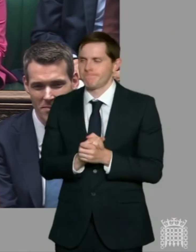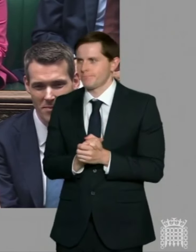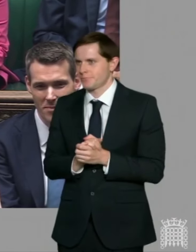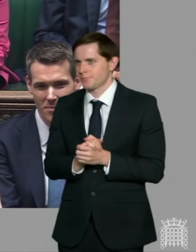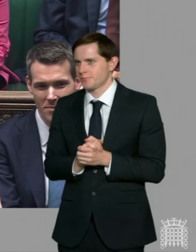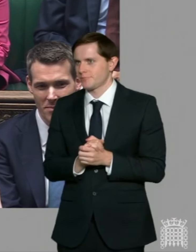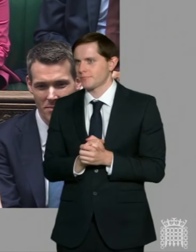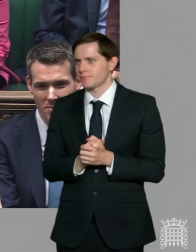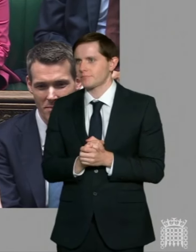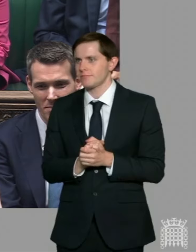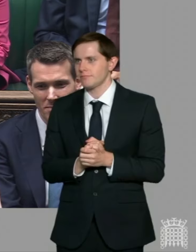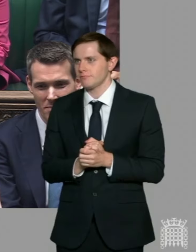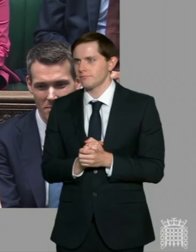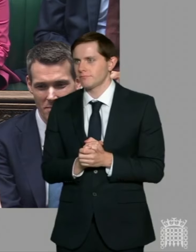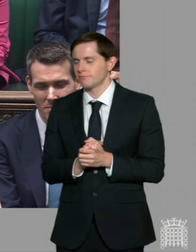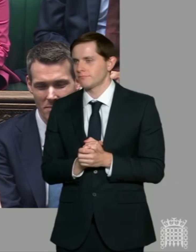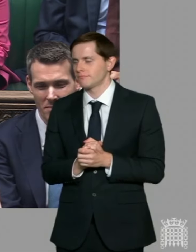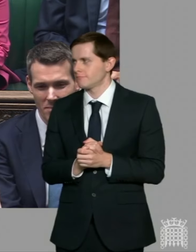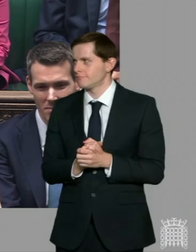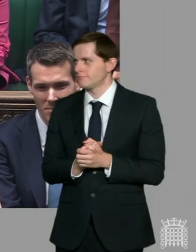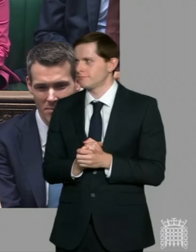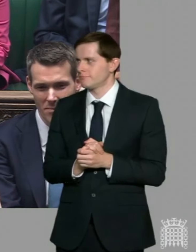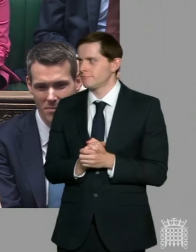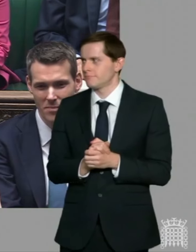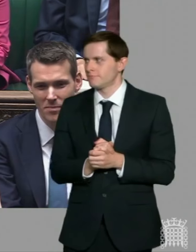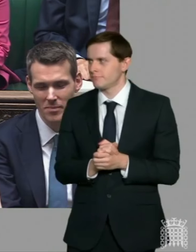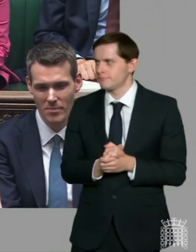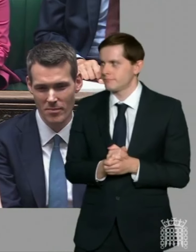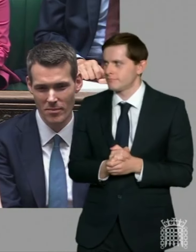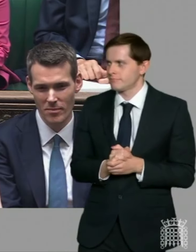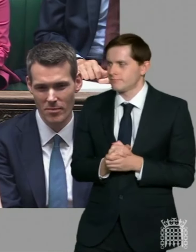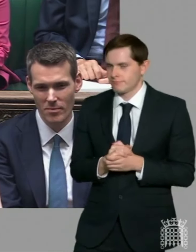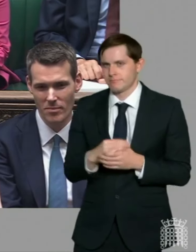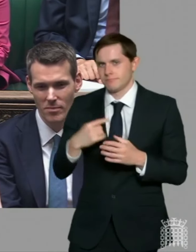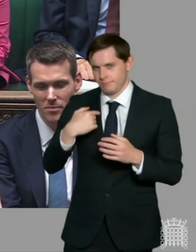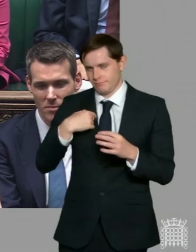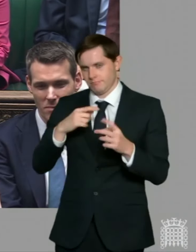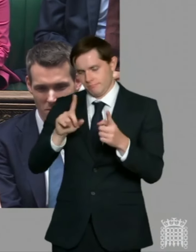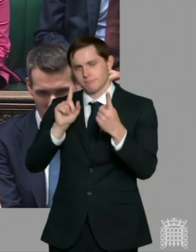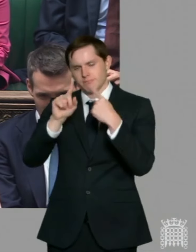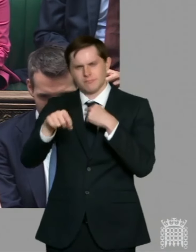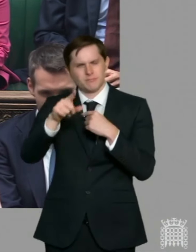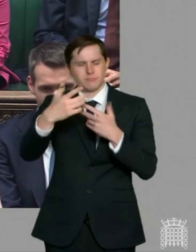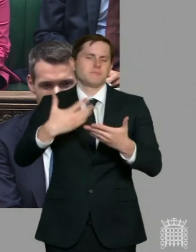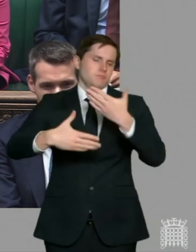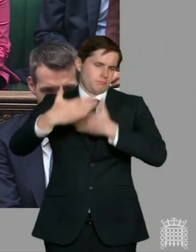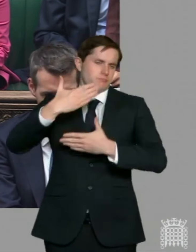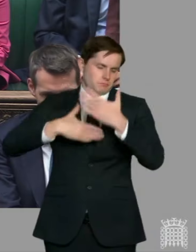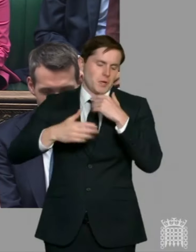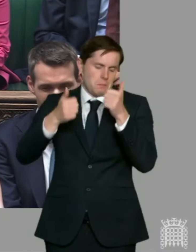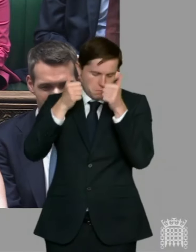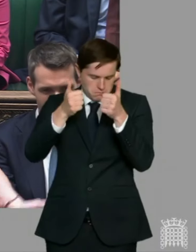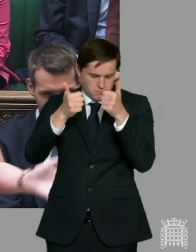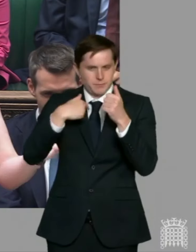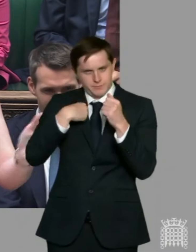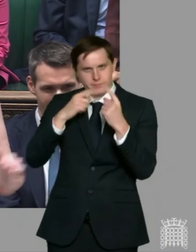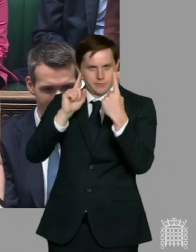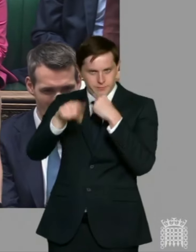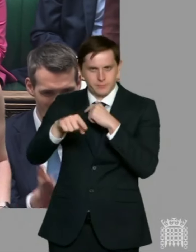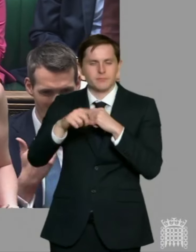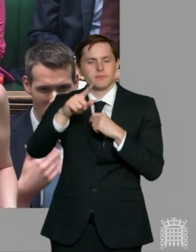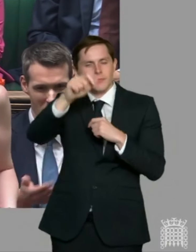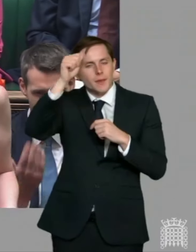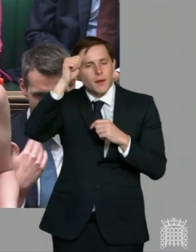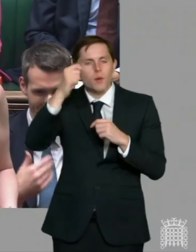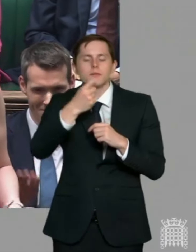moment. And I know that the Right Honourable Lady's already put quite a few written questions in, and I look forward to many more from her once she's had a chance